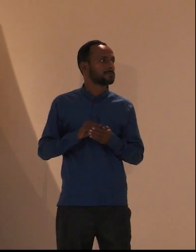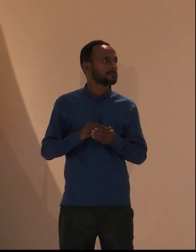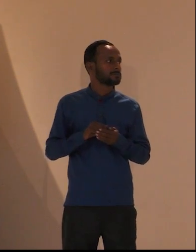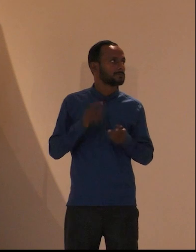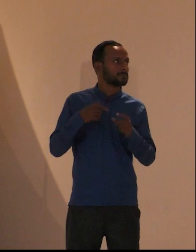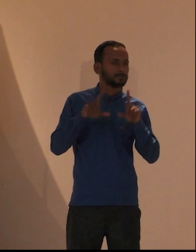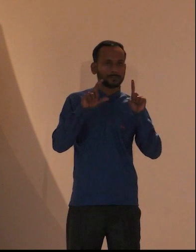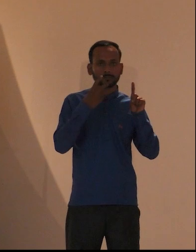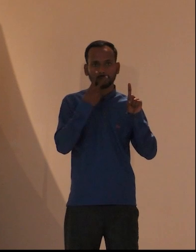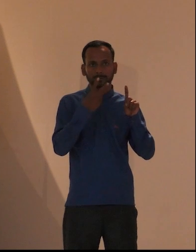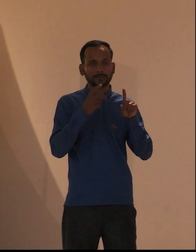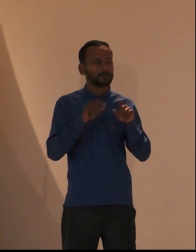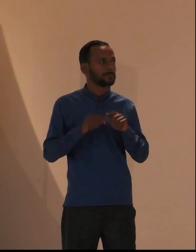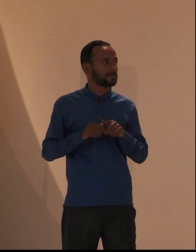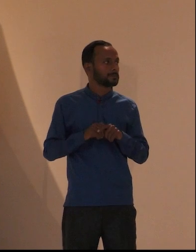This was how it was before